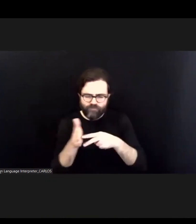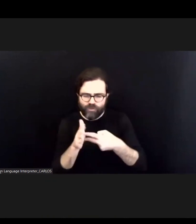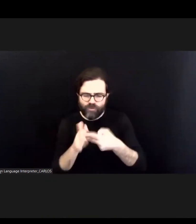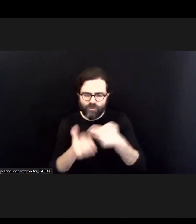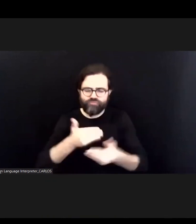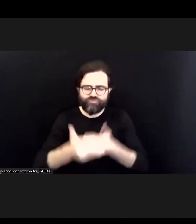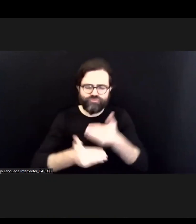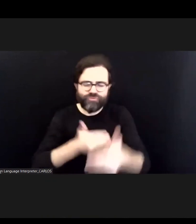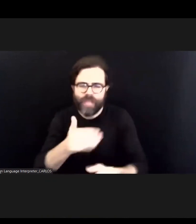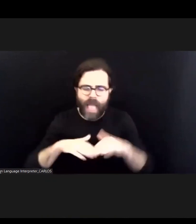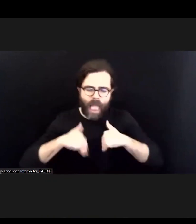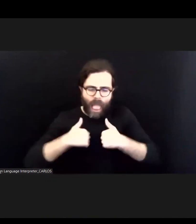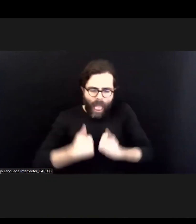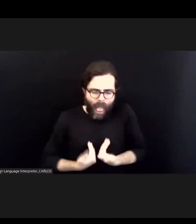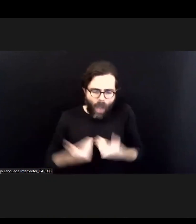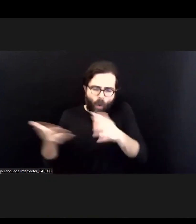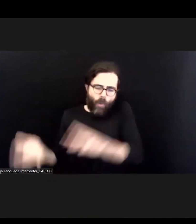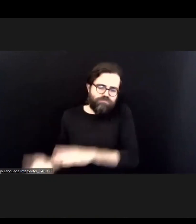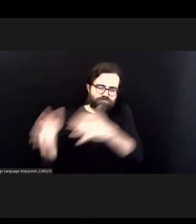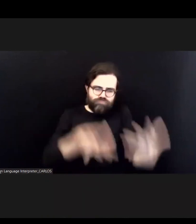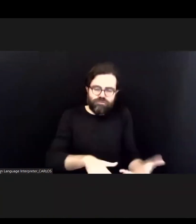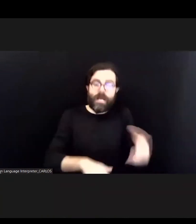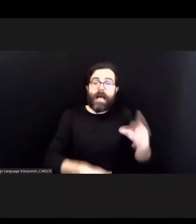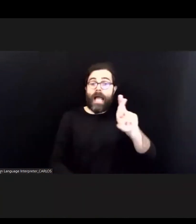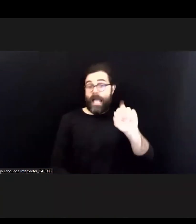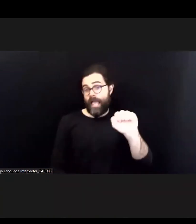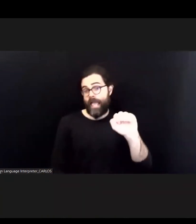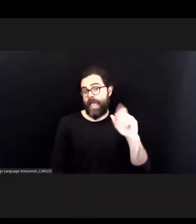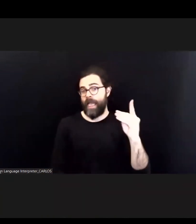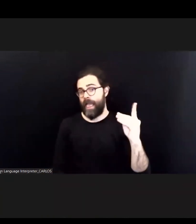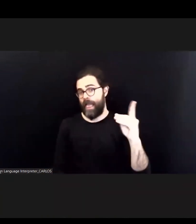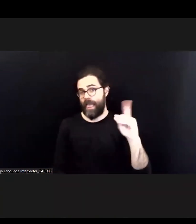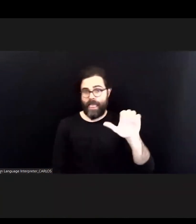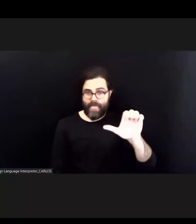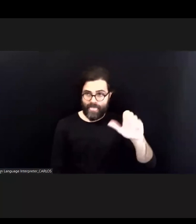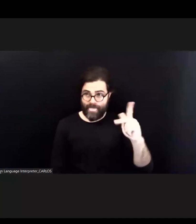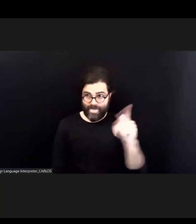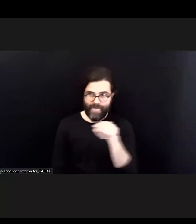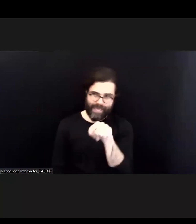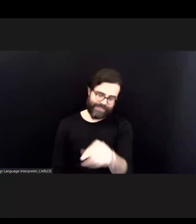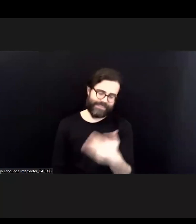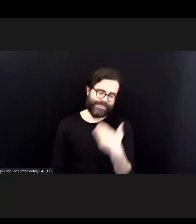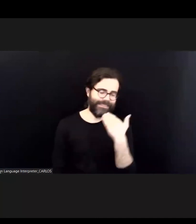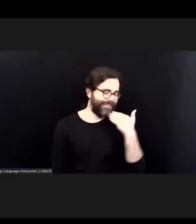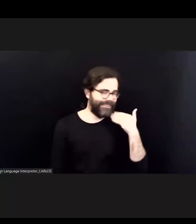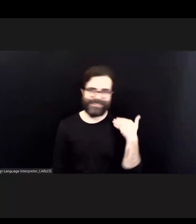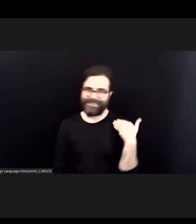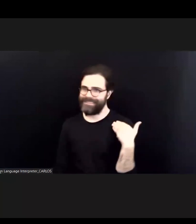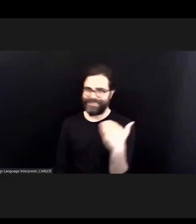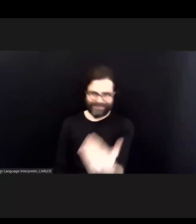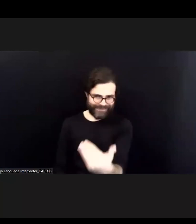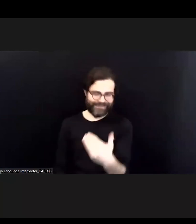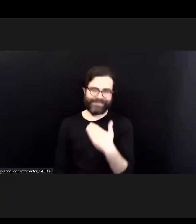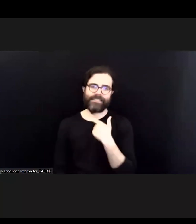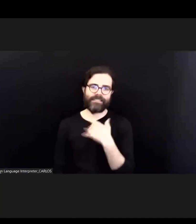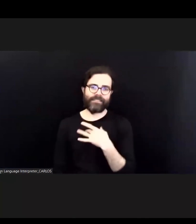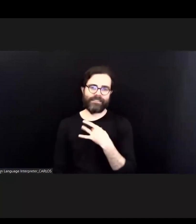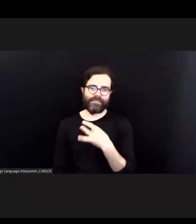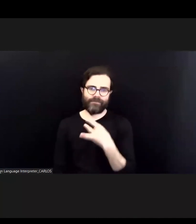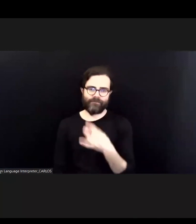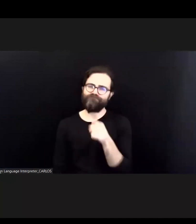also connecting very well with the main objective of the Accessibility project, that is really to raise awareness about the